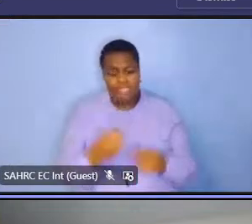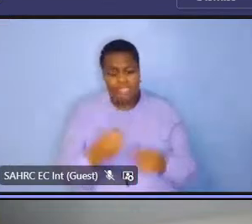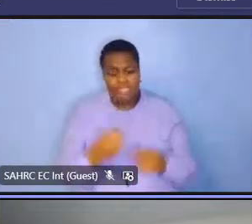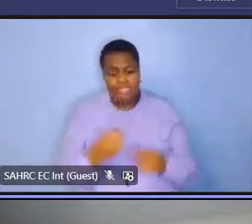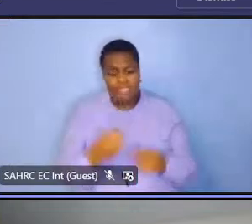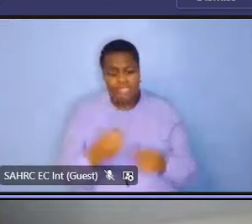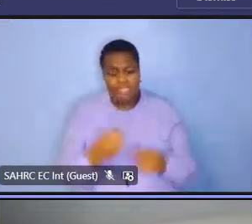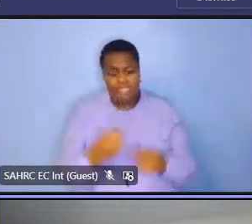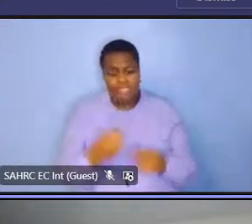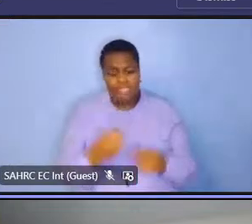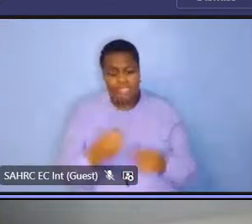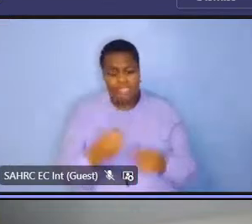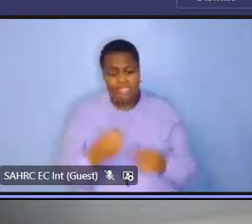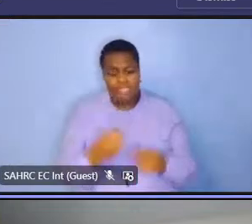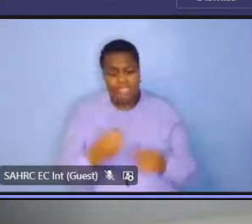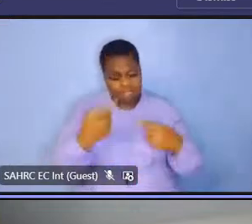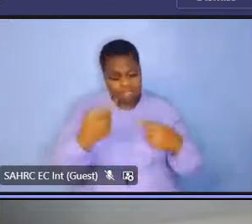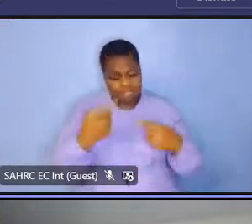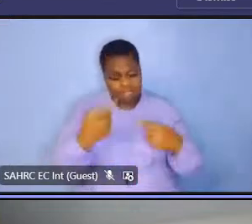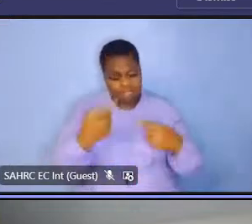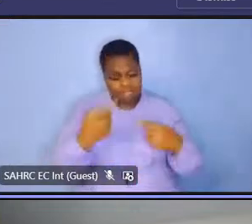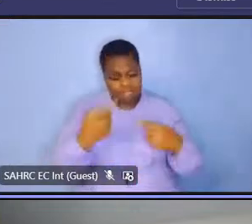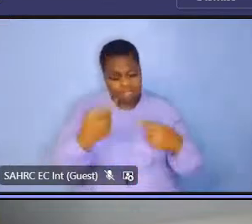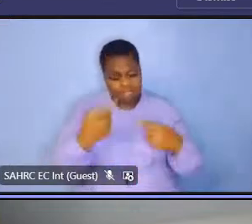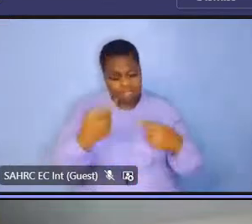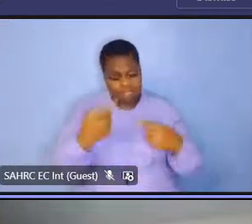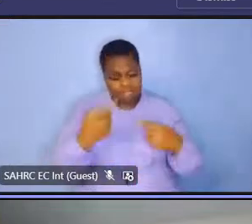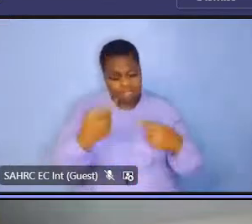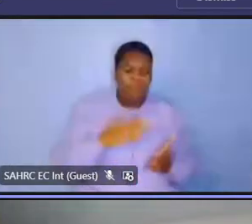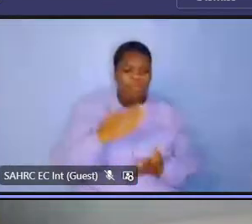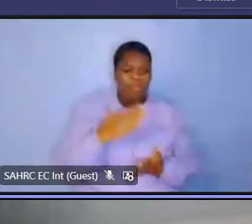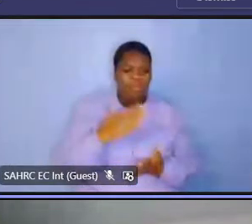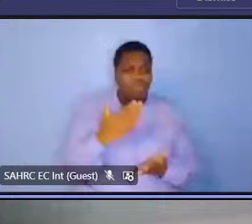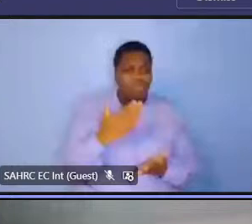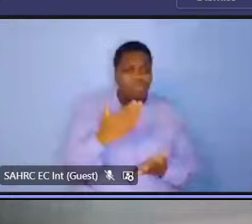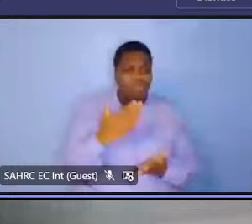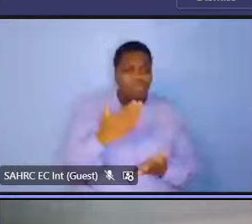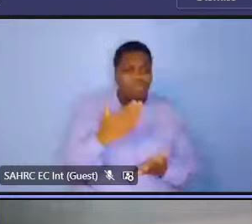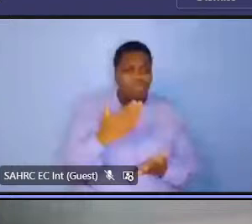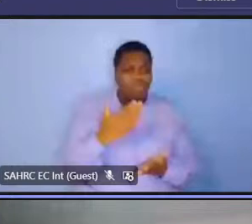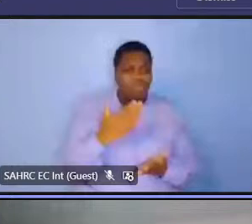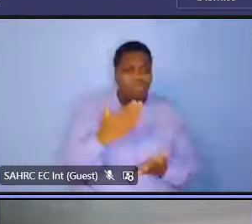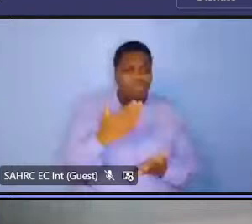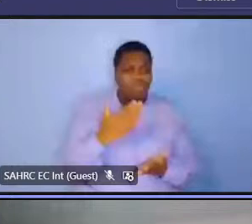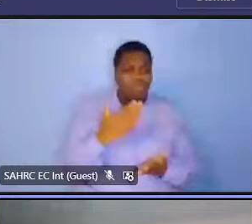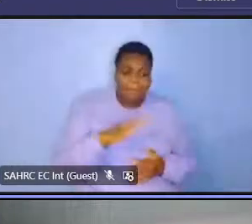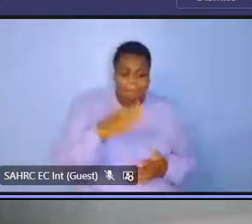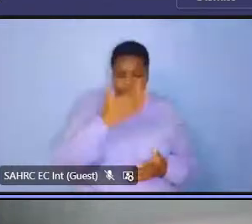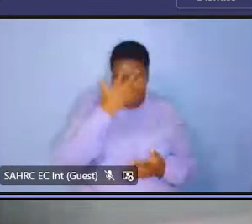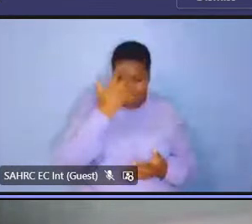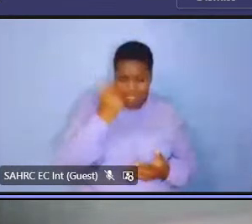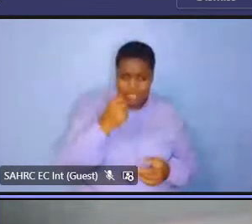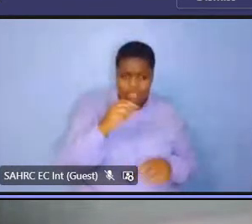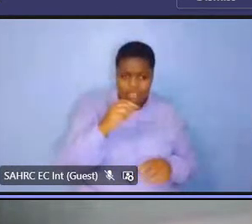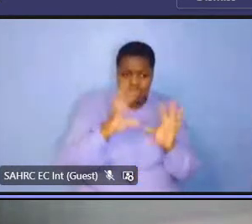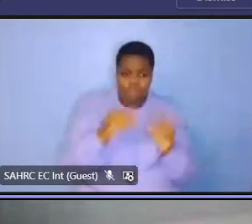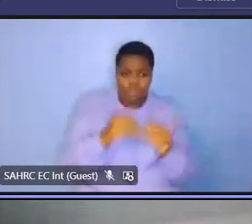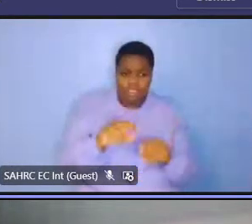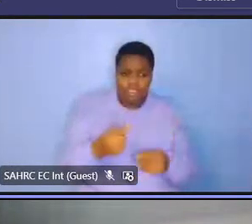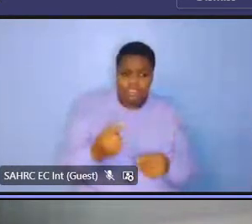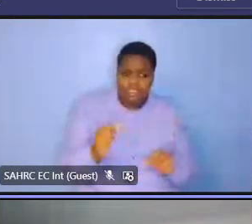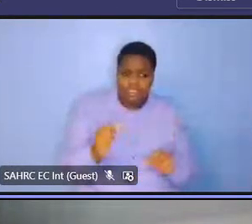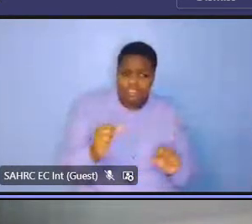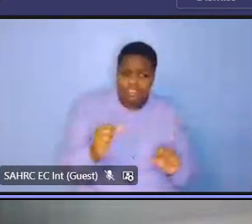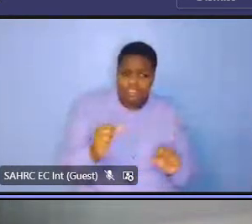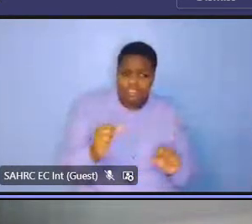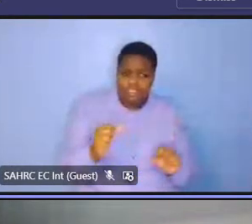it that schools are ignorant, or they still, I'm not so sure whether they are not aware of some of the judgments that are out there, because we